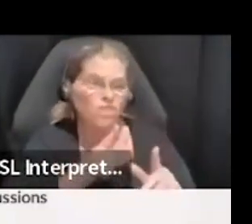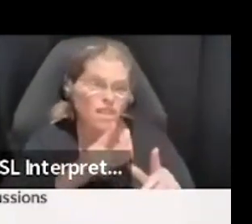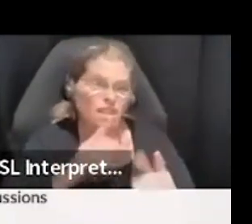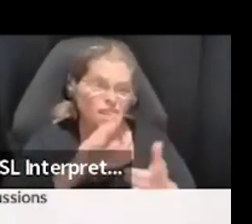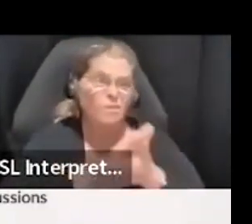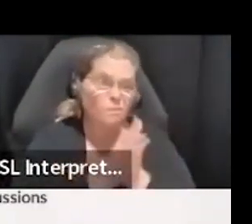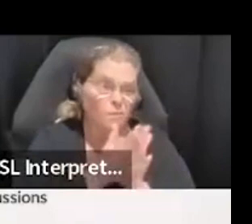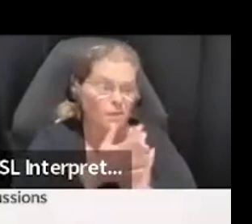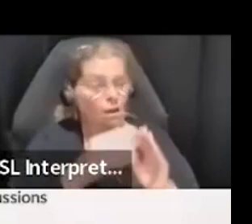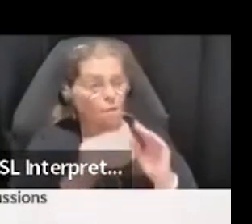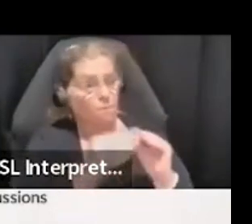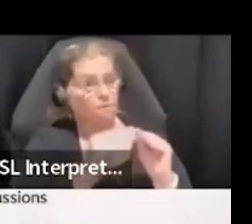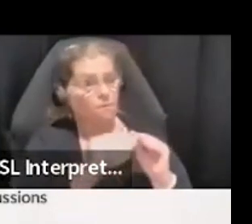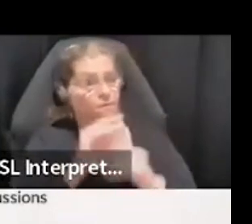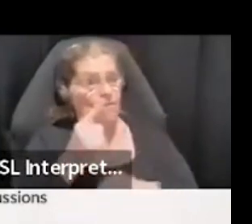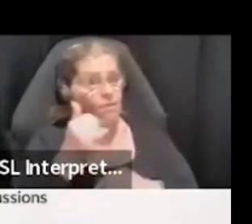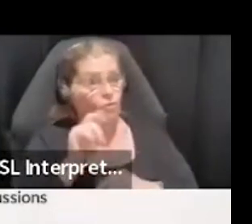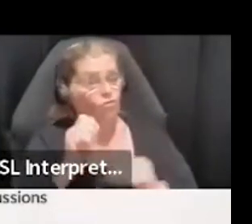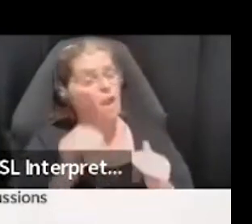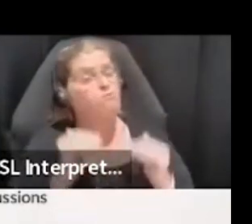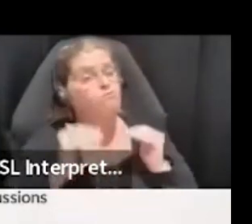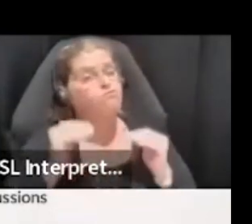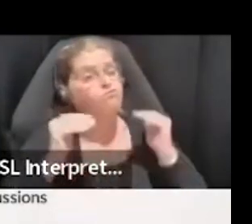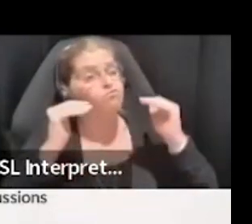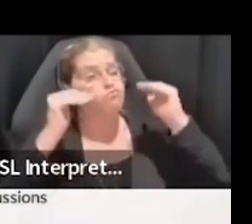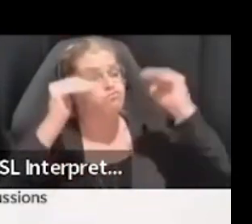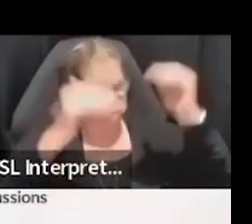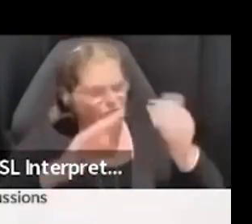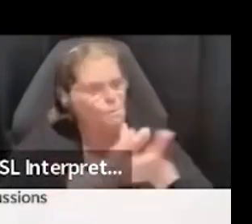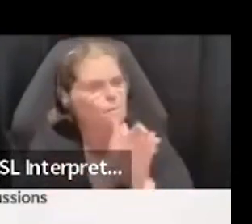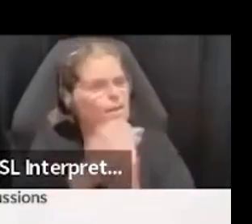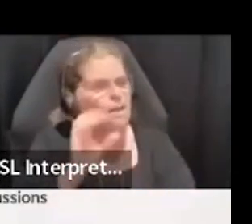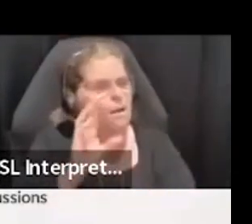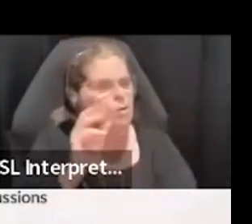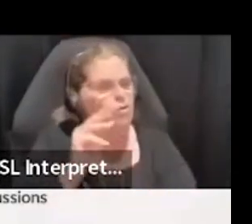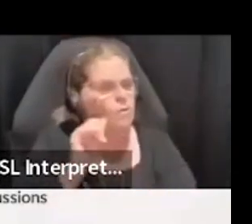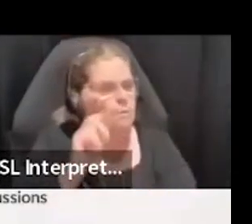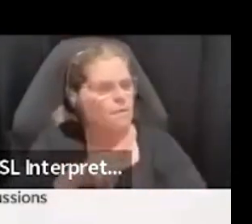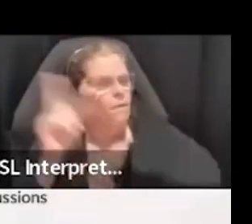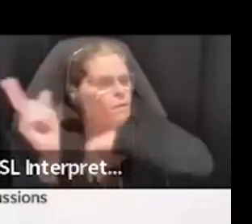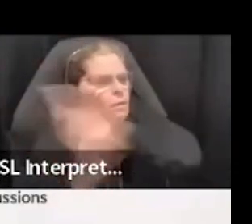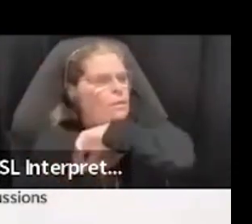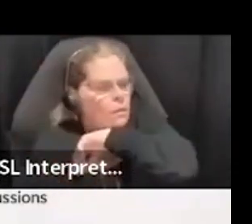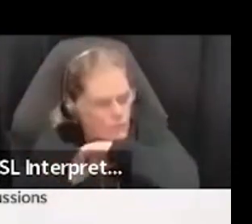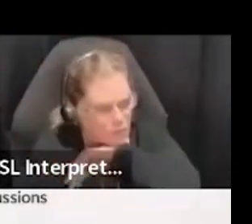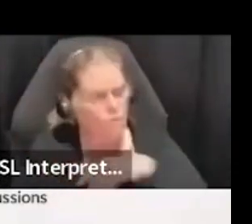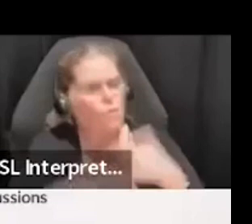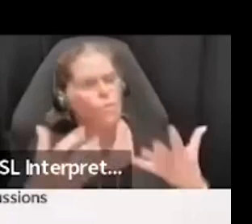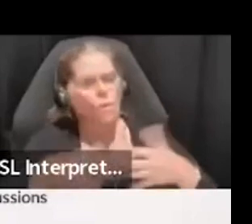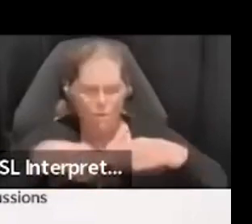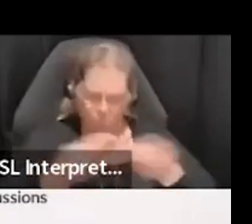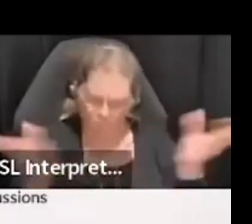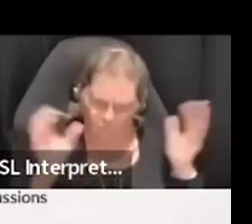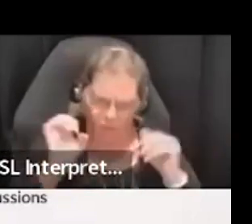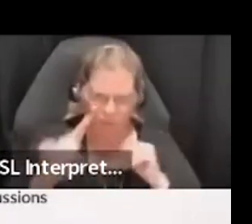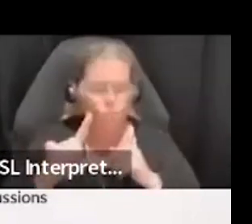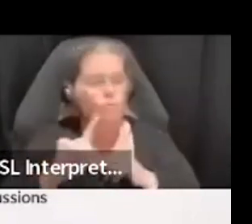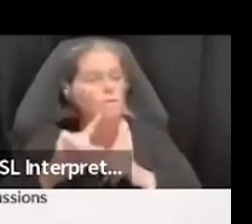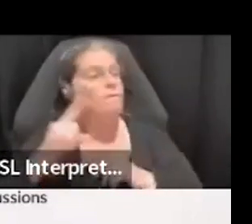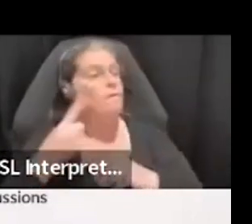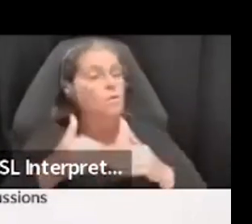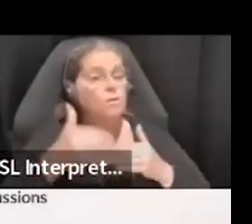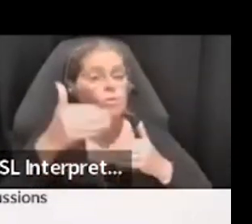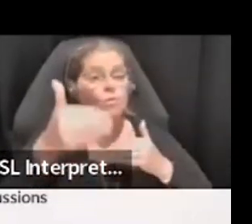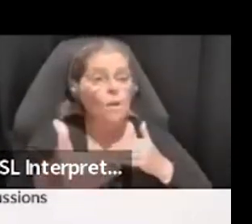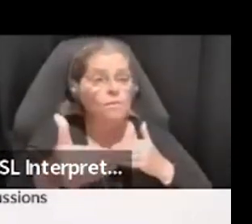refusal of administrators to provide children in special education with the education they need. The first step should include the